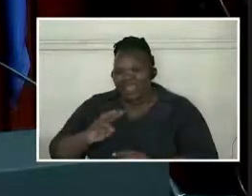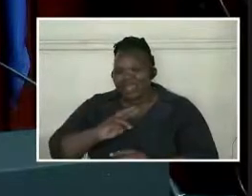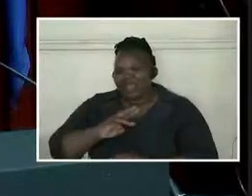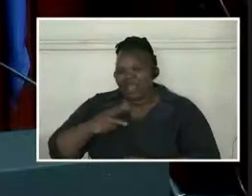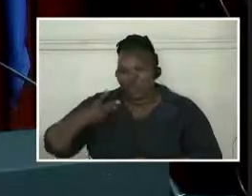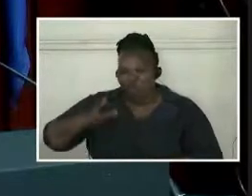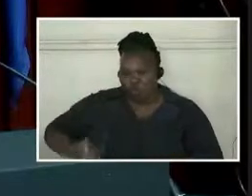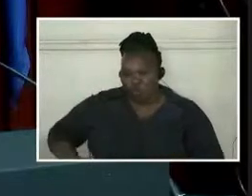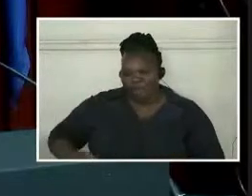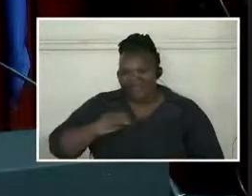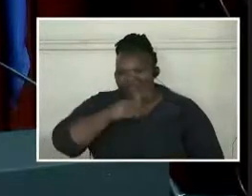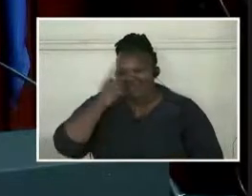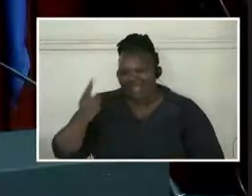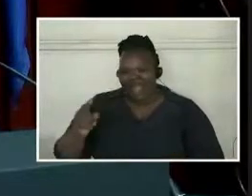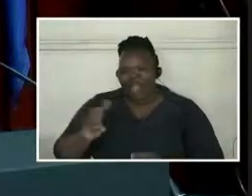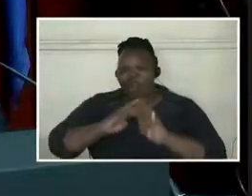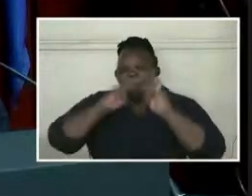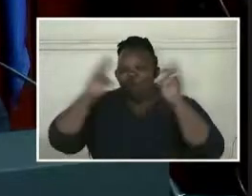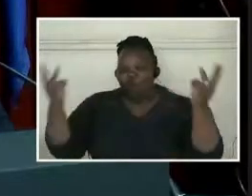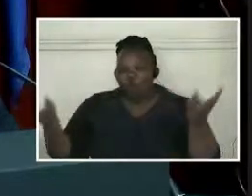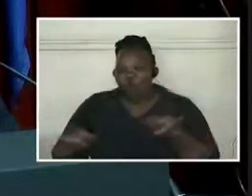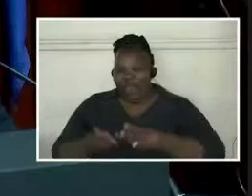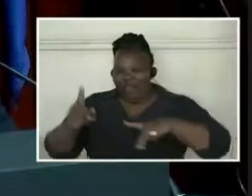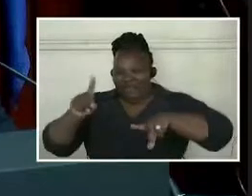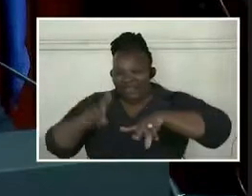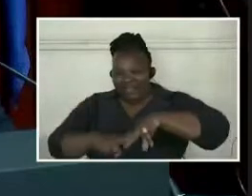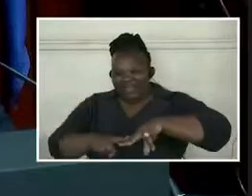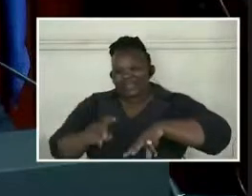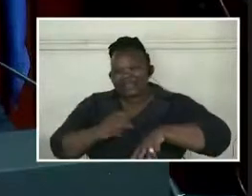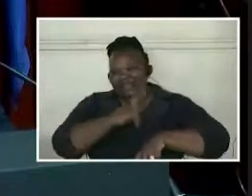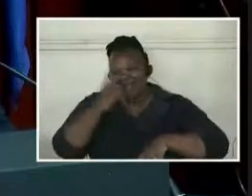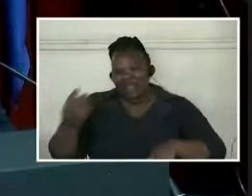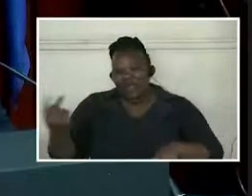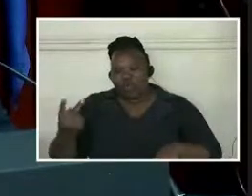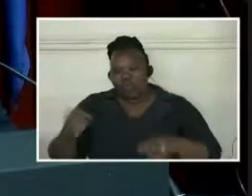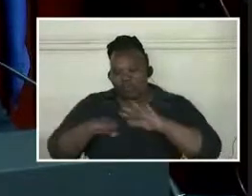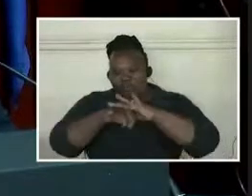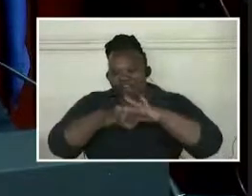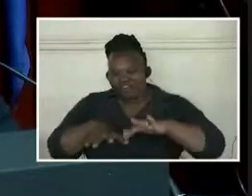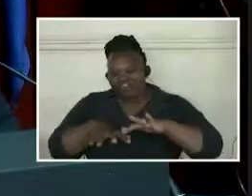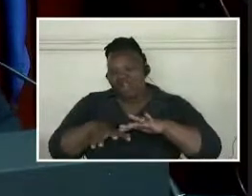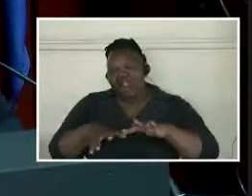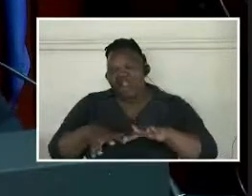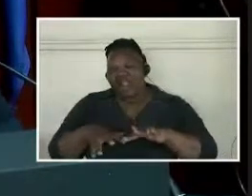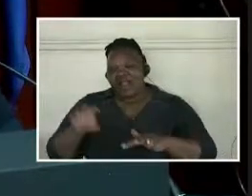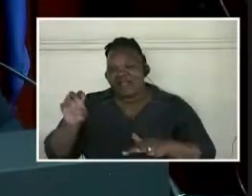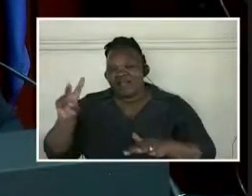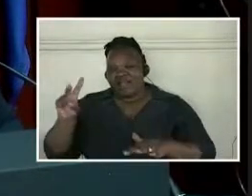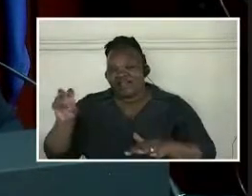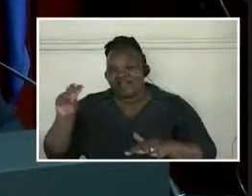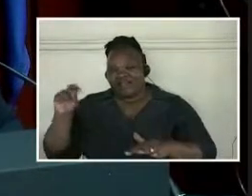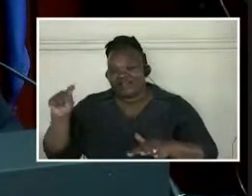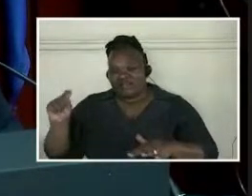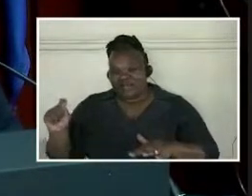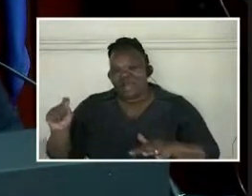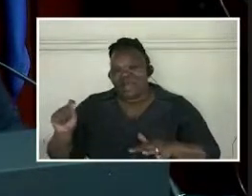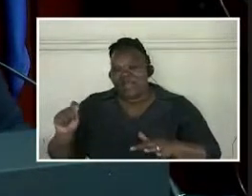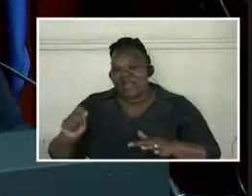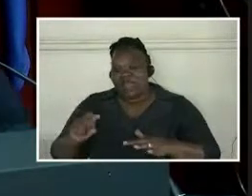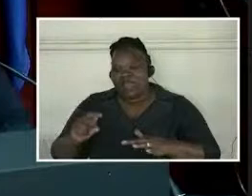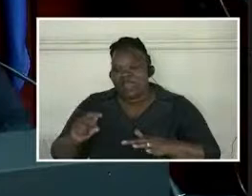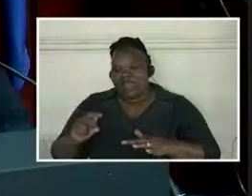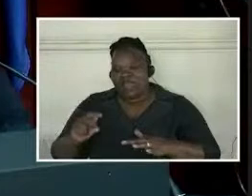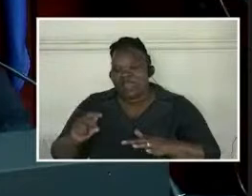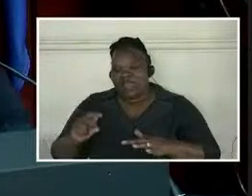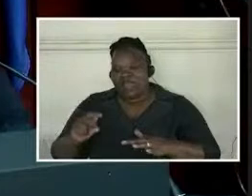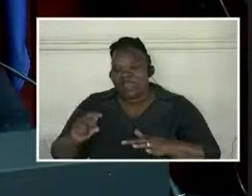day as well as a provincial signature event which highlighted the diversity of the province which